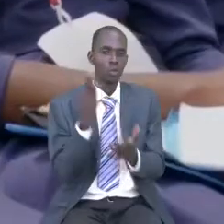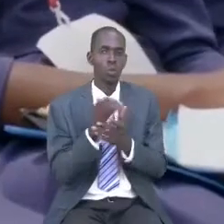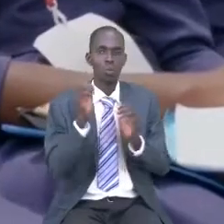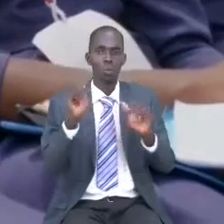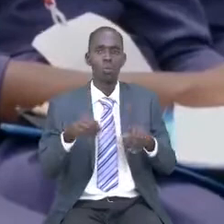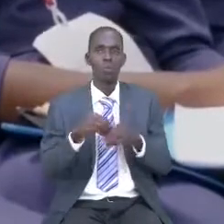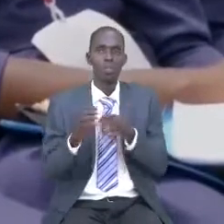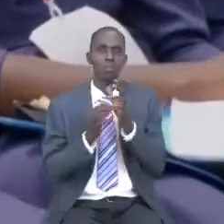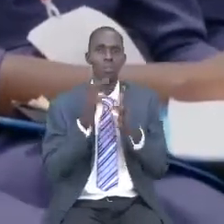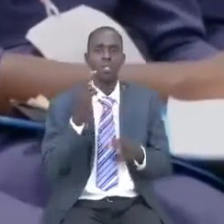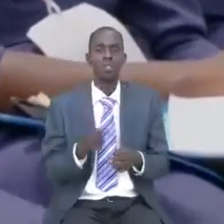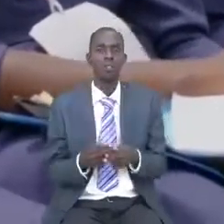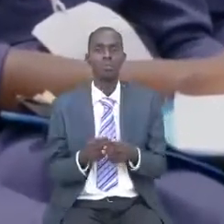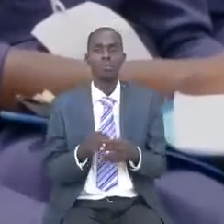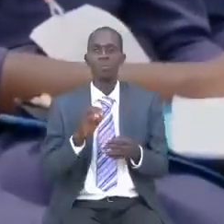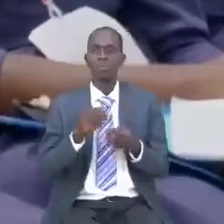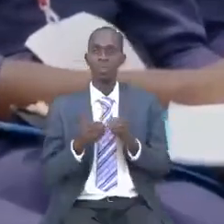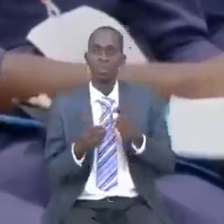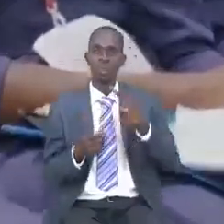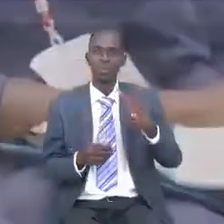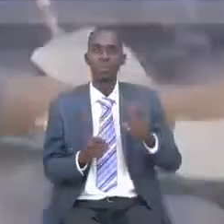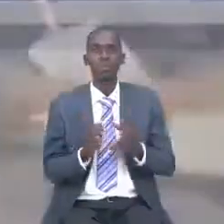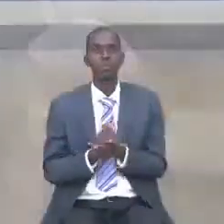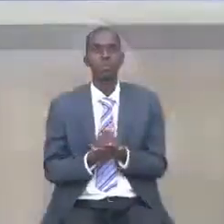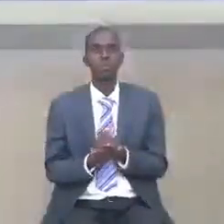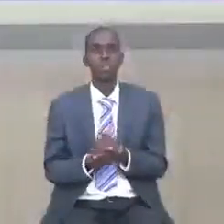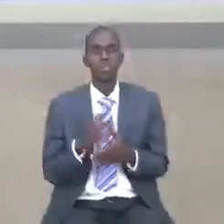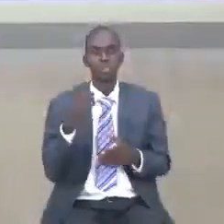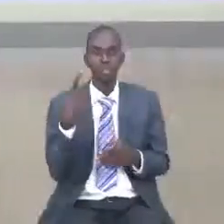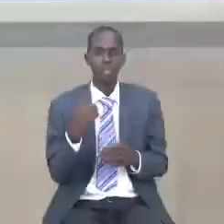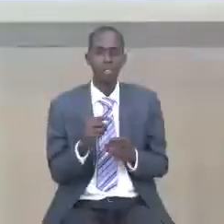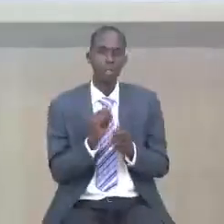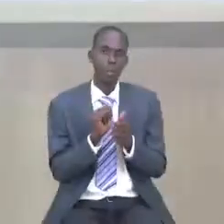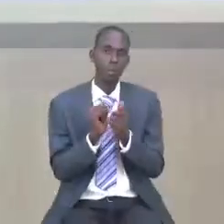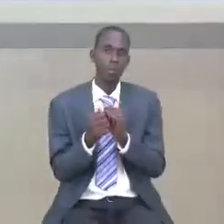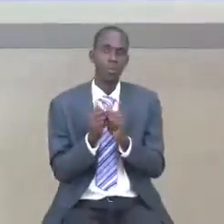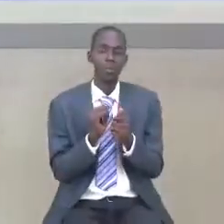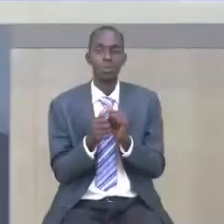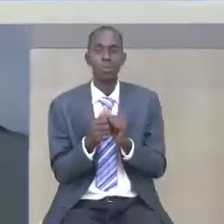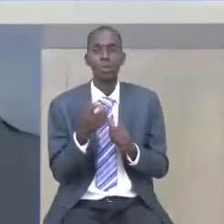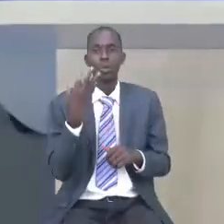Jesus' name. Number two, in the pursuit of a